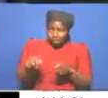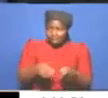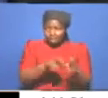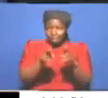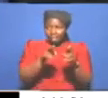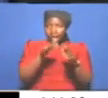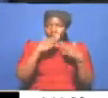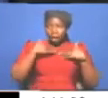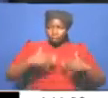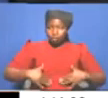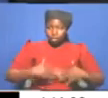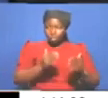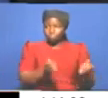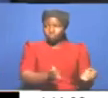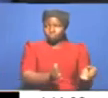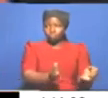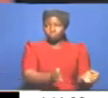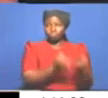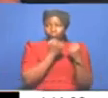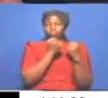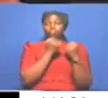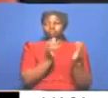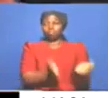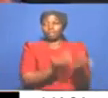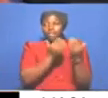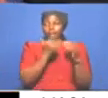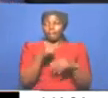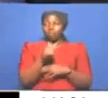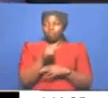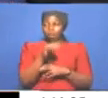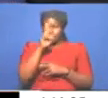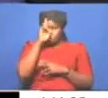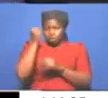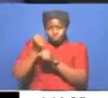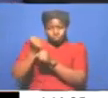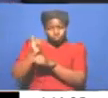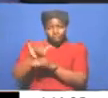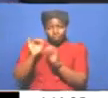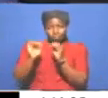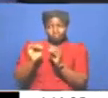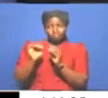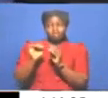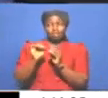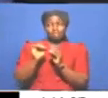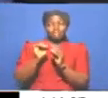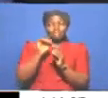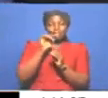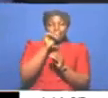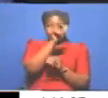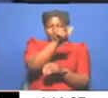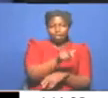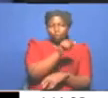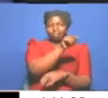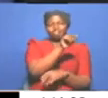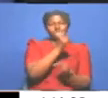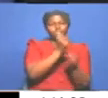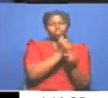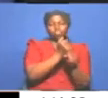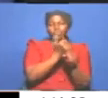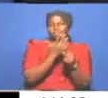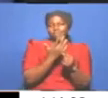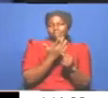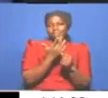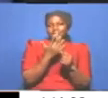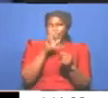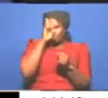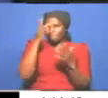The police are paid to do such work, and it's been done by a citizen. This man, where are the police? Why are they being paid if this is the man who's doing their job?